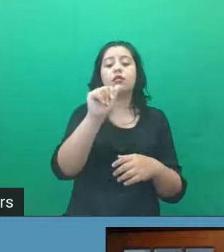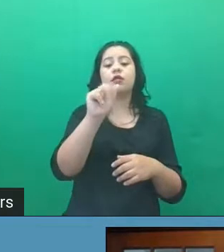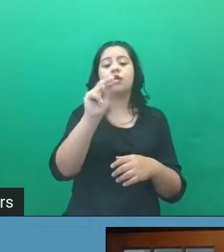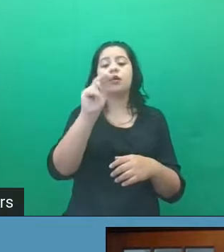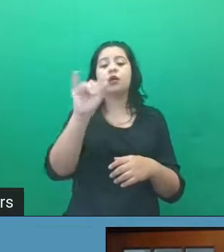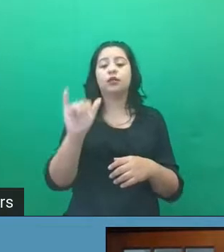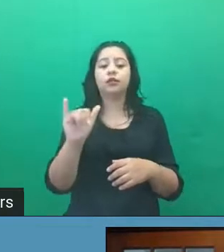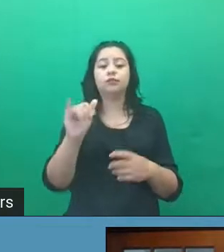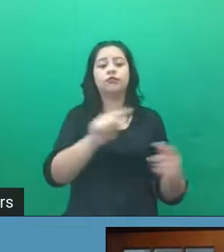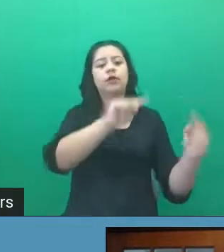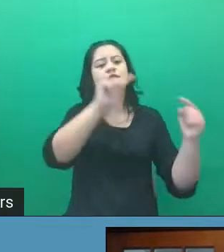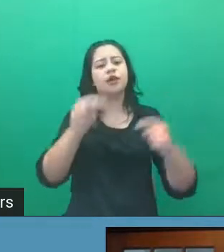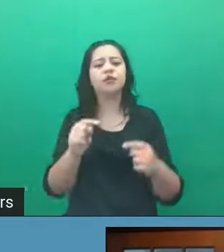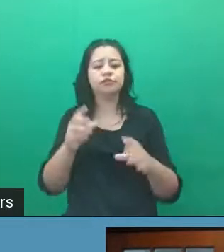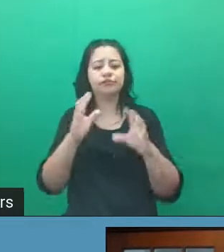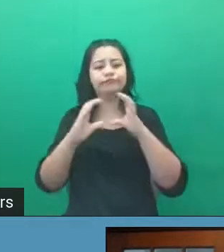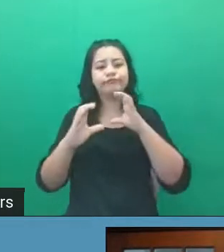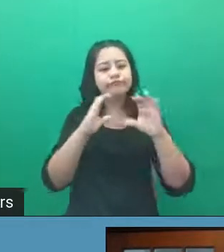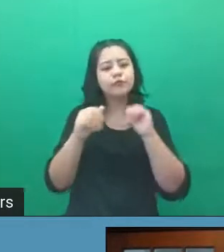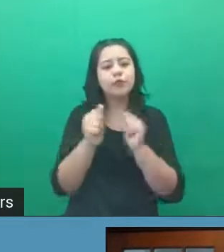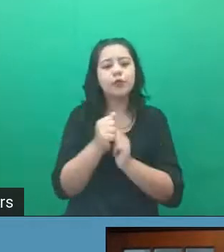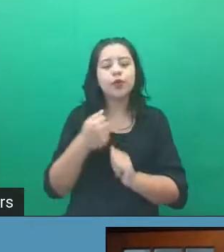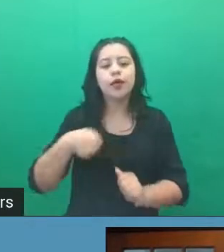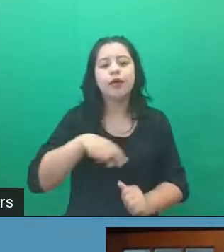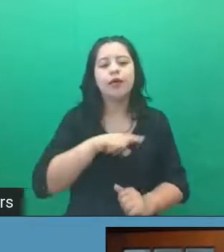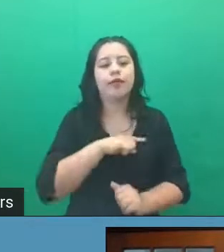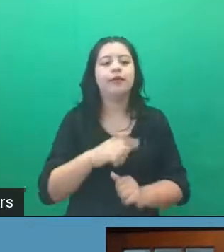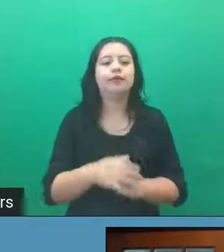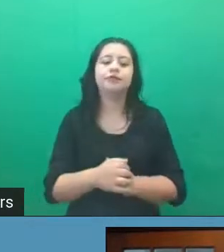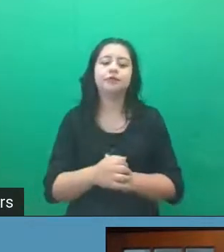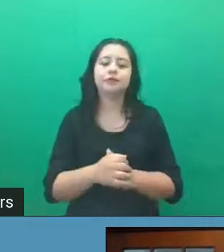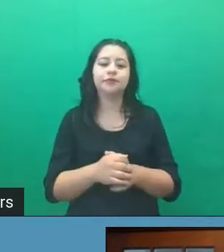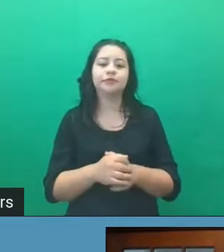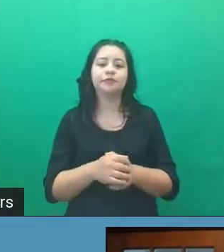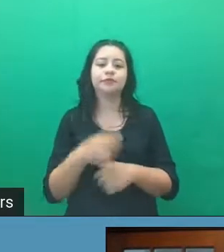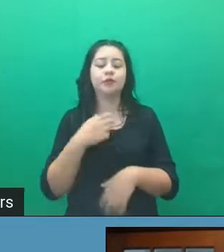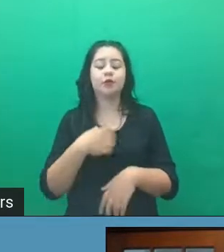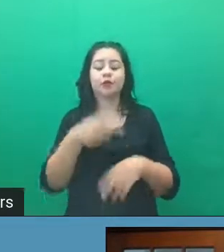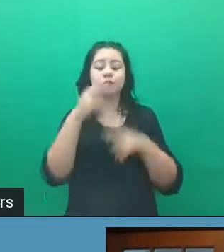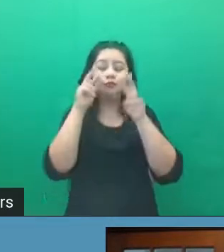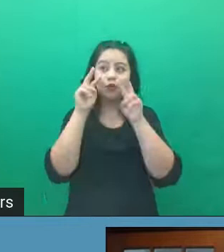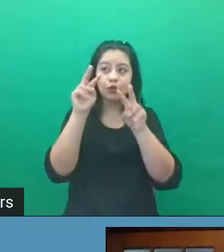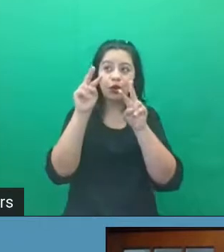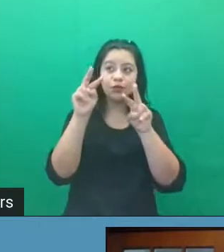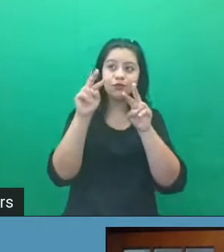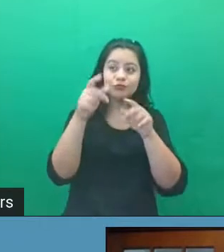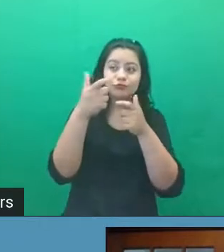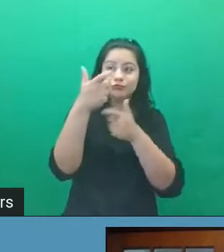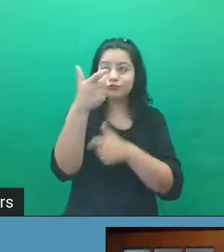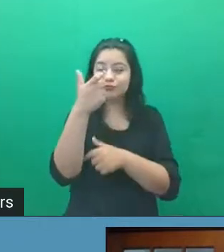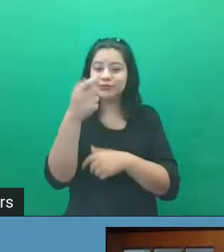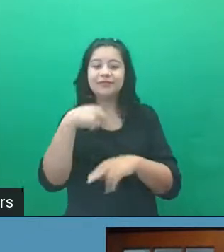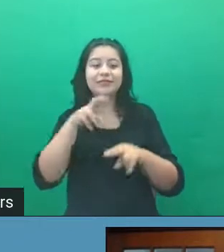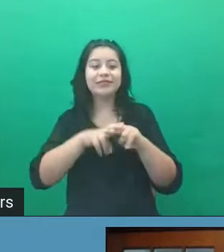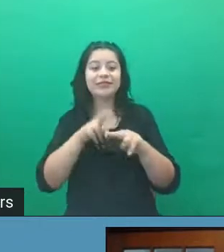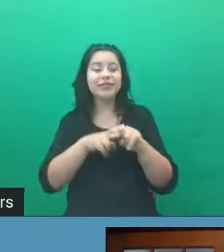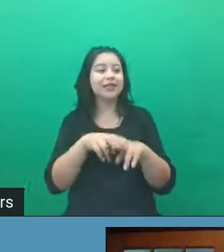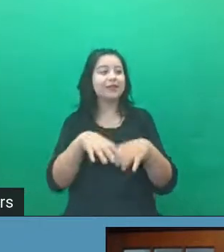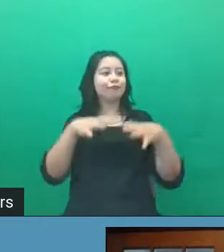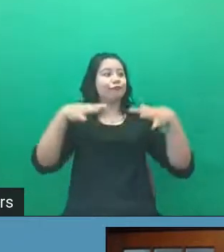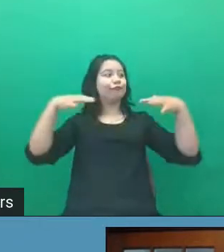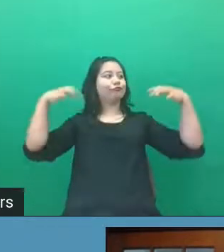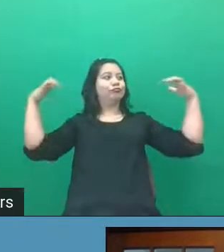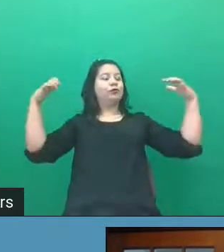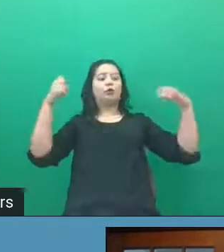So keynotes are a great place to have a hybrid experience where we're all watching it. whether we're seated in a ballroom